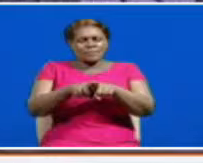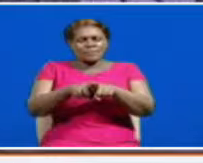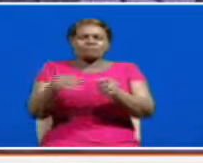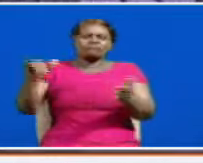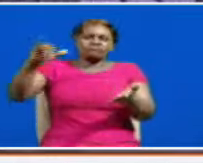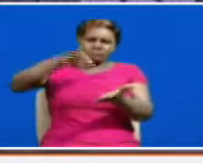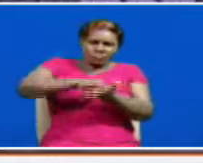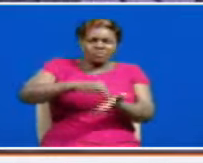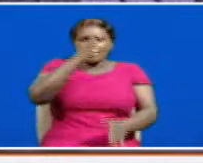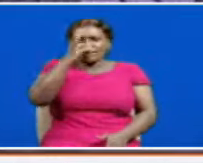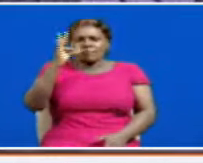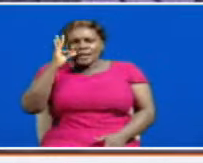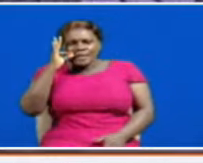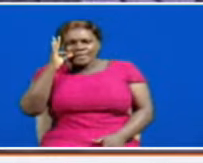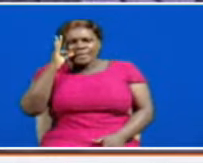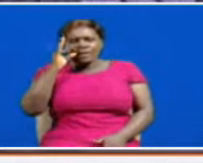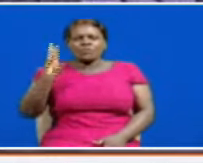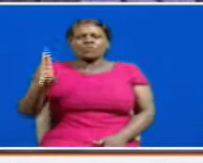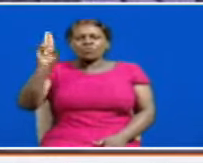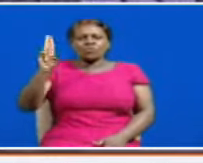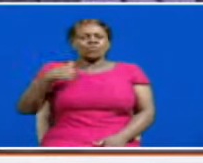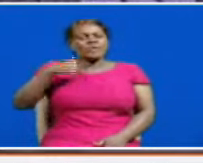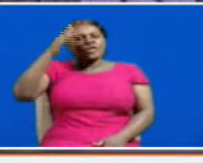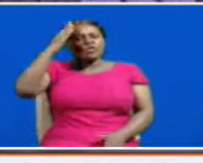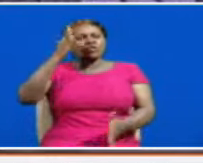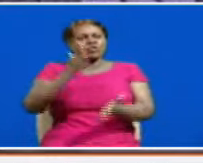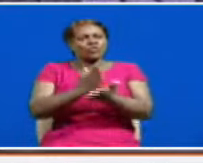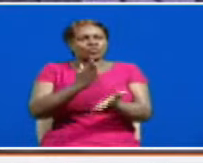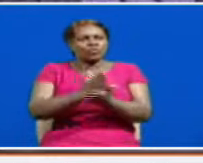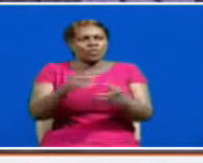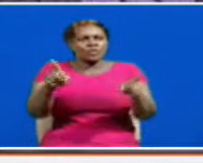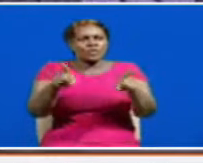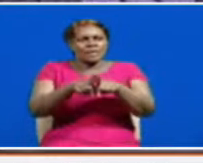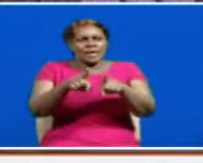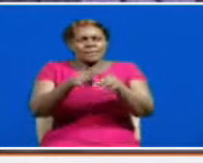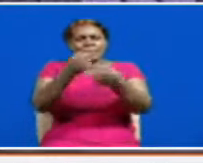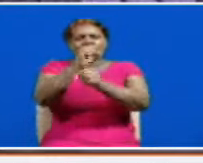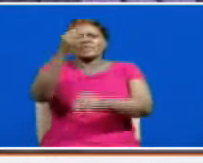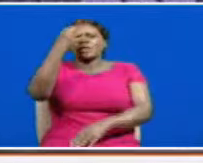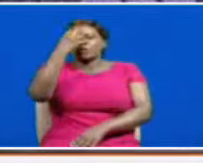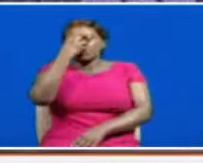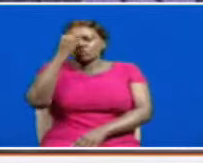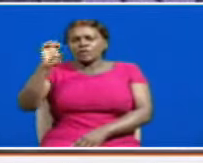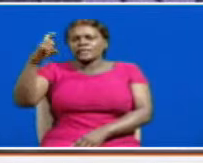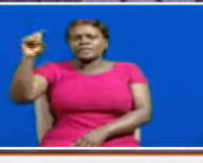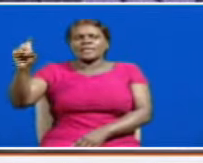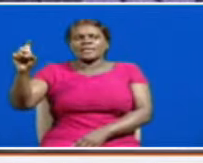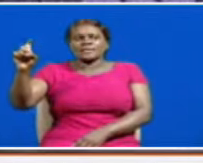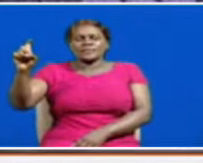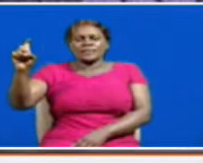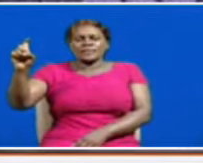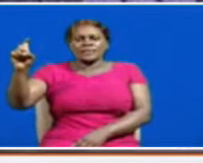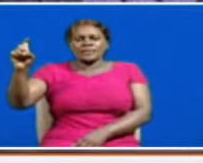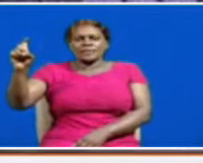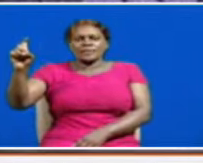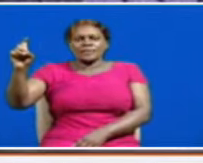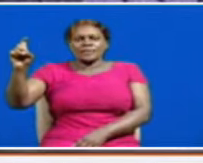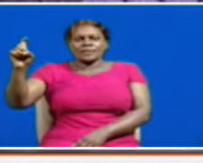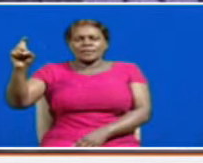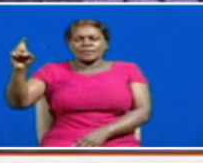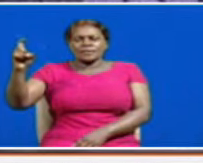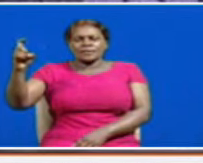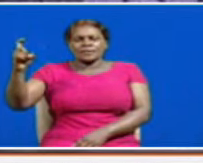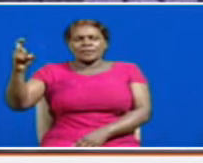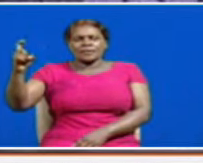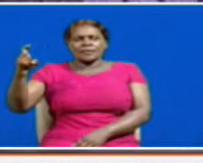same, Kibaki, the Kenyatta. I'm very sure even Ruto, His Excellency, our beloved